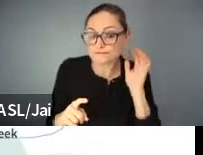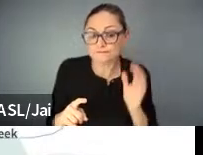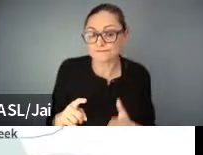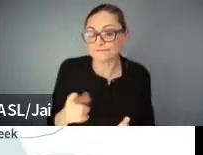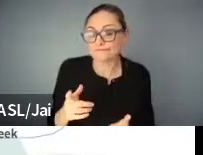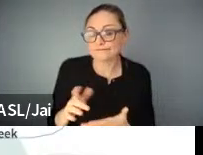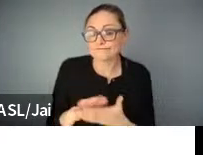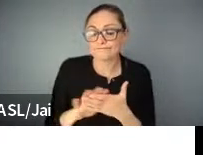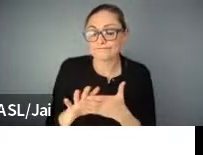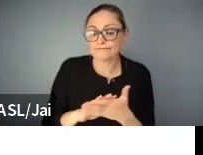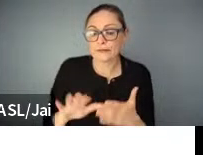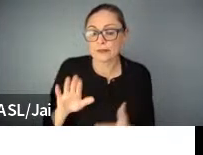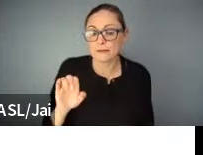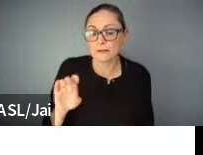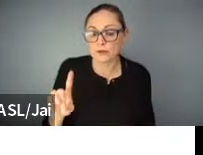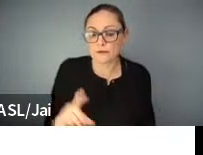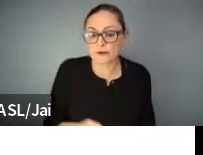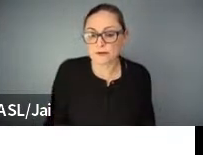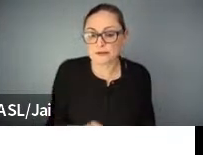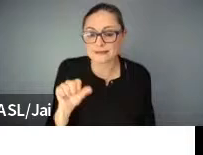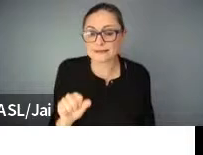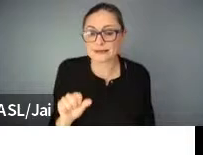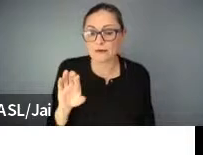And next slide, please.